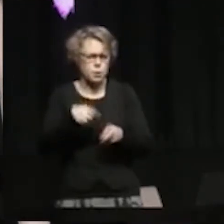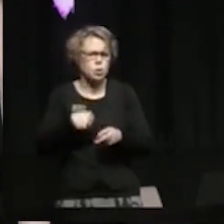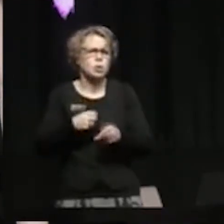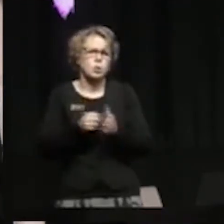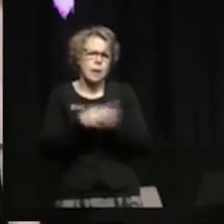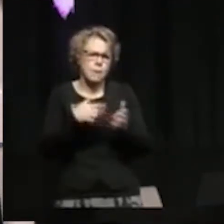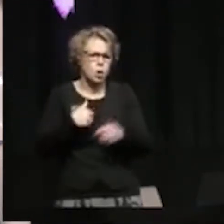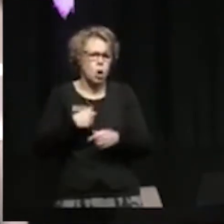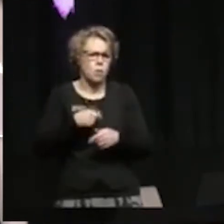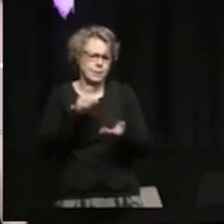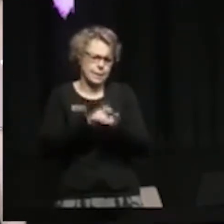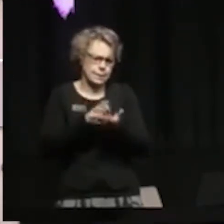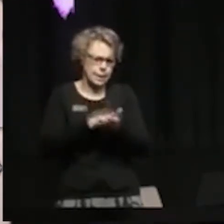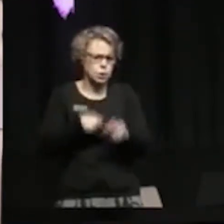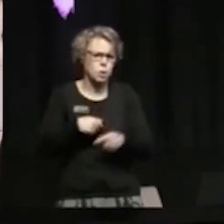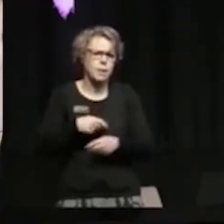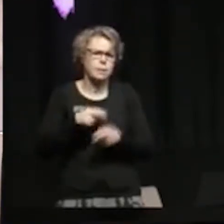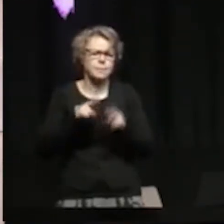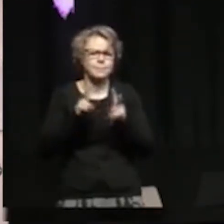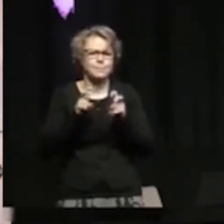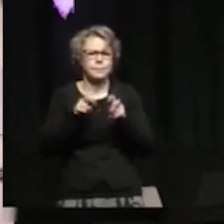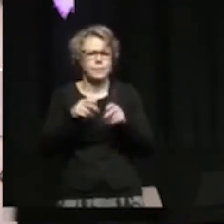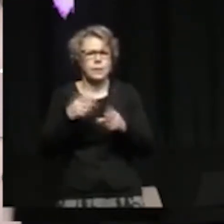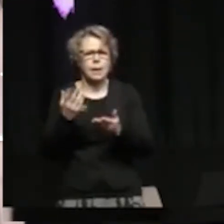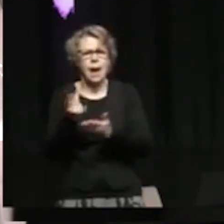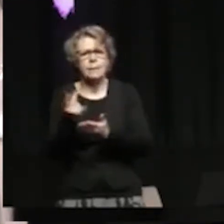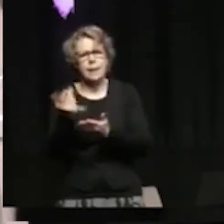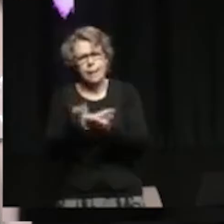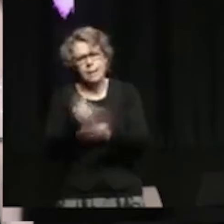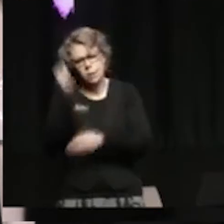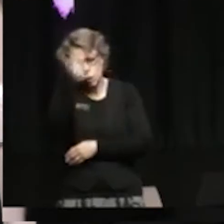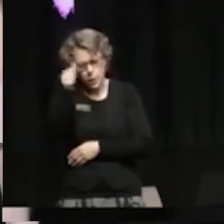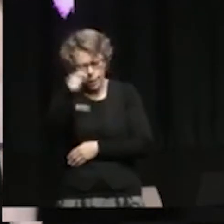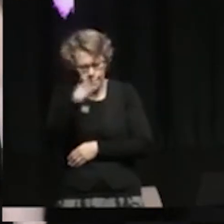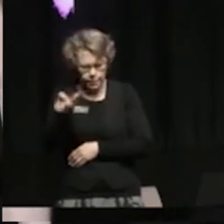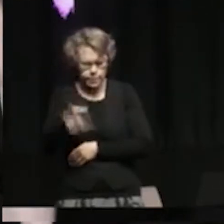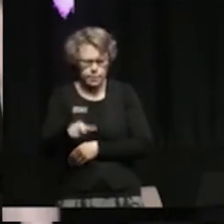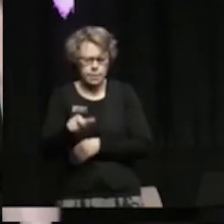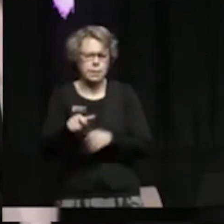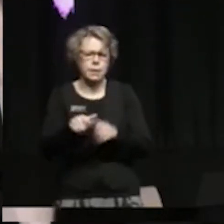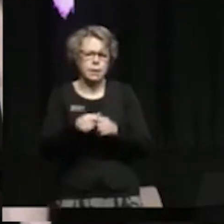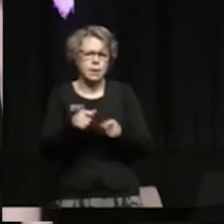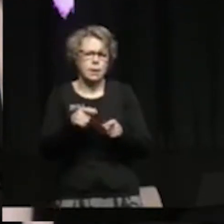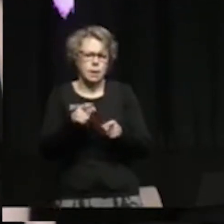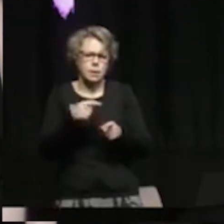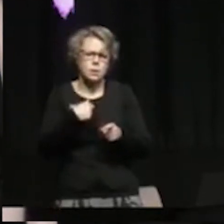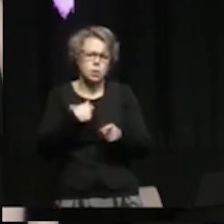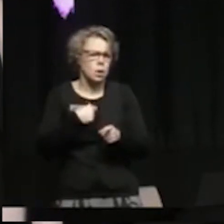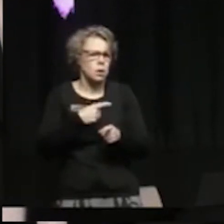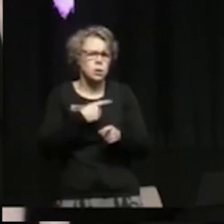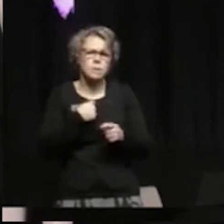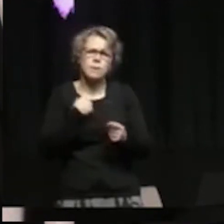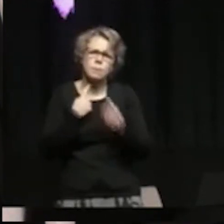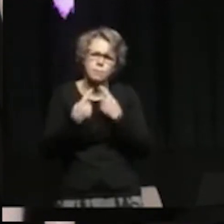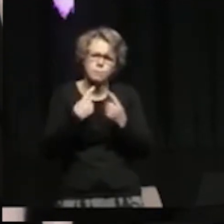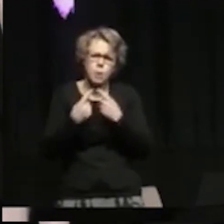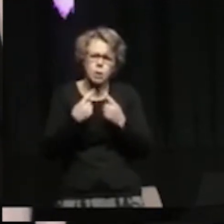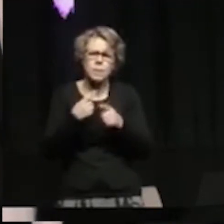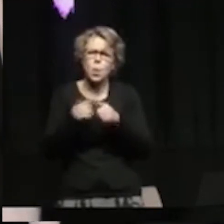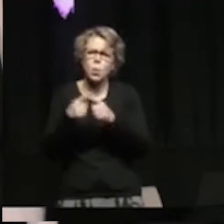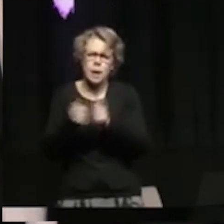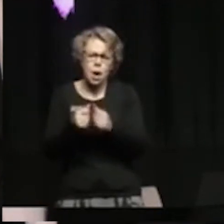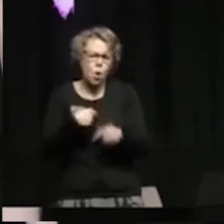Malmö as a foreign student. And you can see that people react and respond and talk to me in